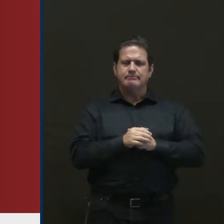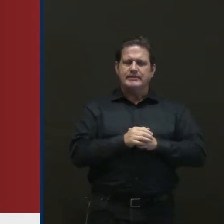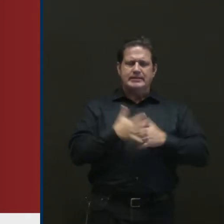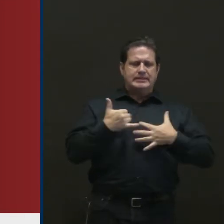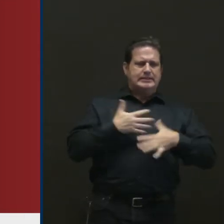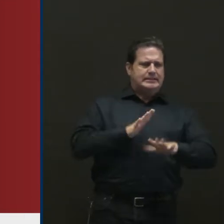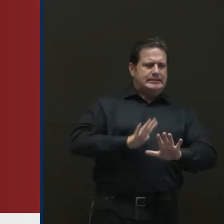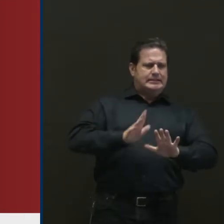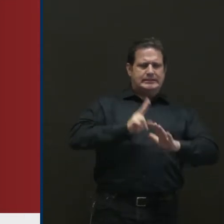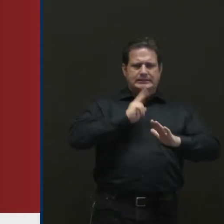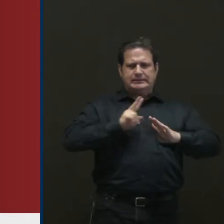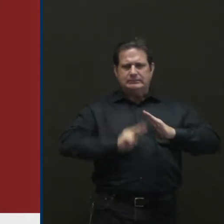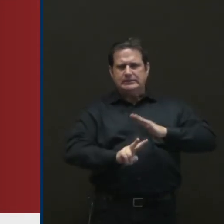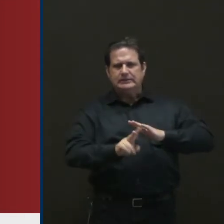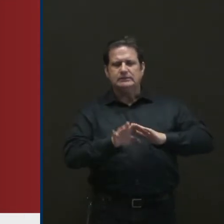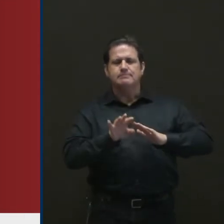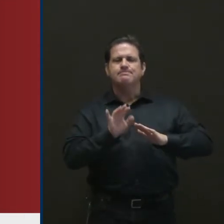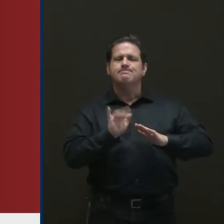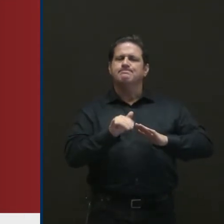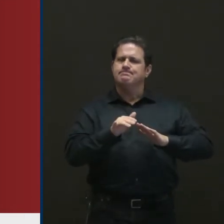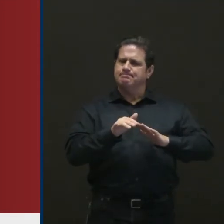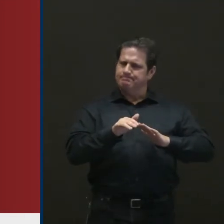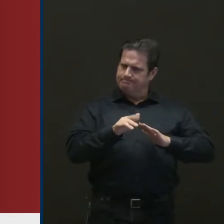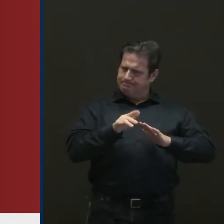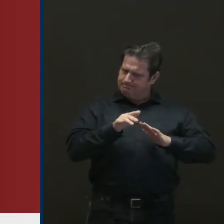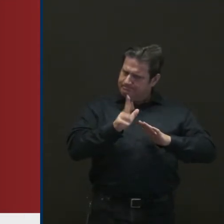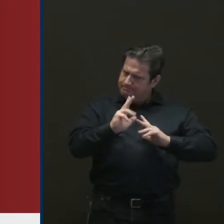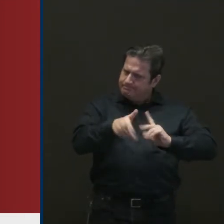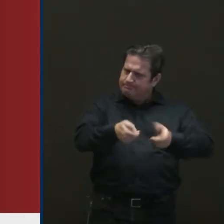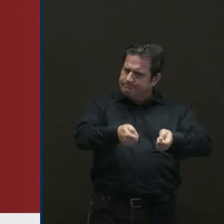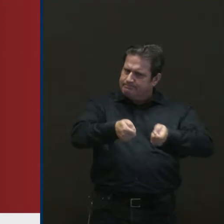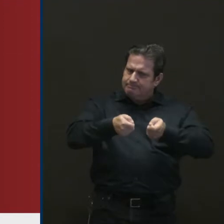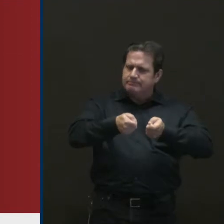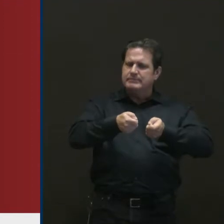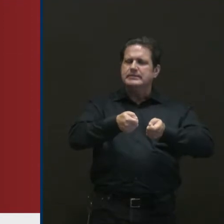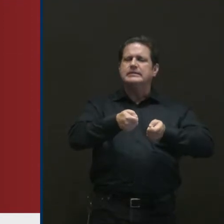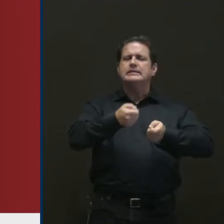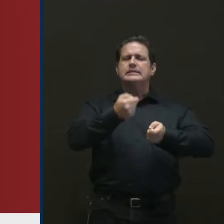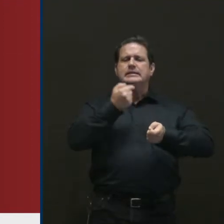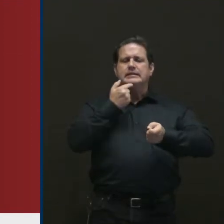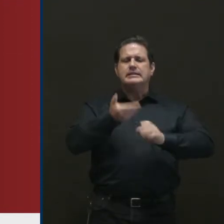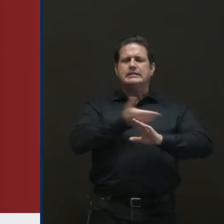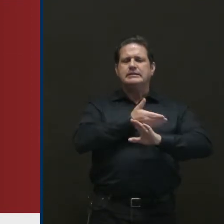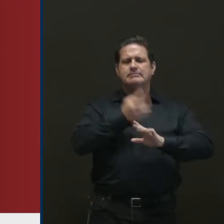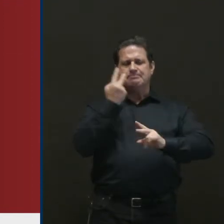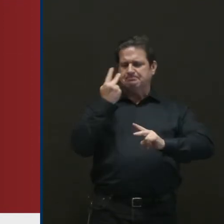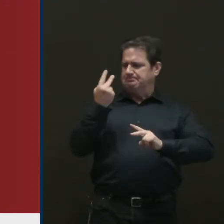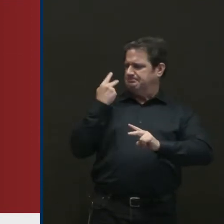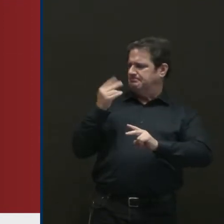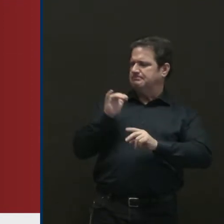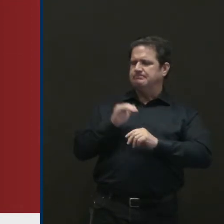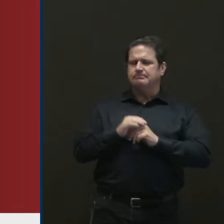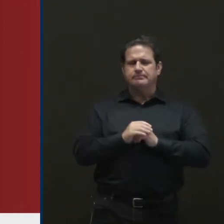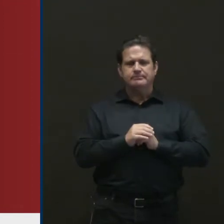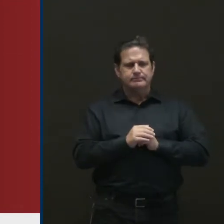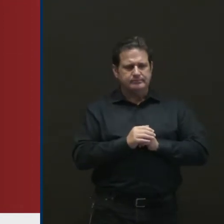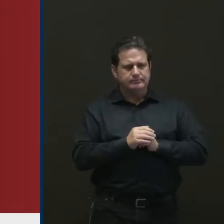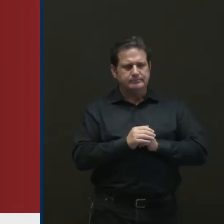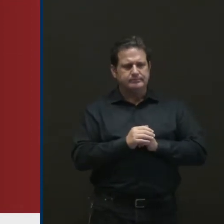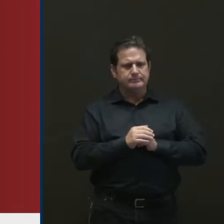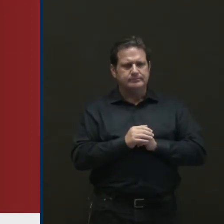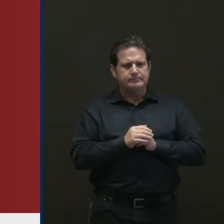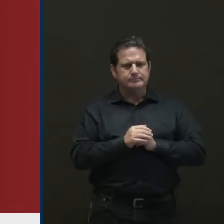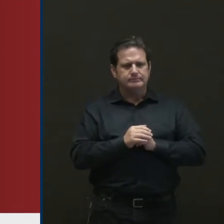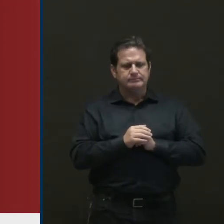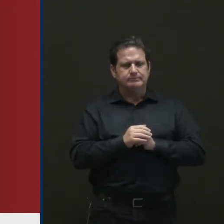and anticipate, and we were able to, I think, as I've said several times before, as we look back there on